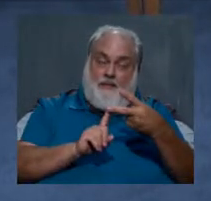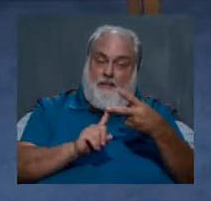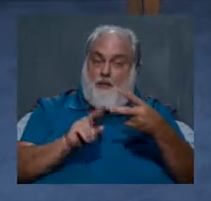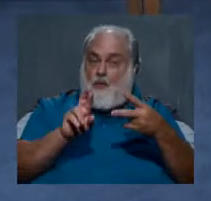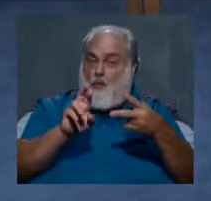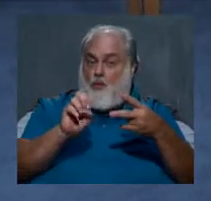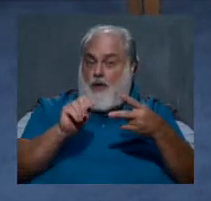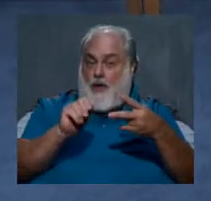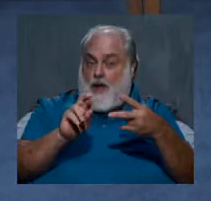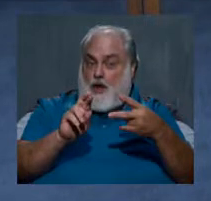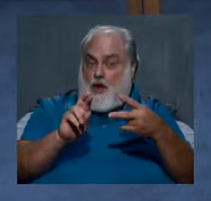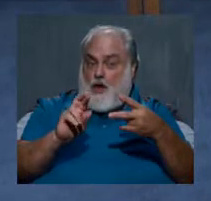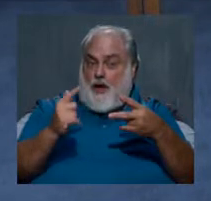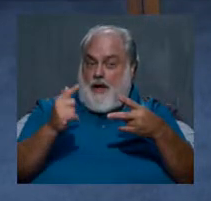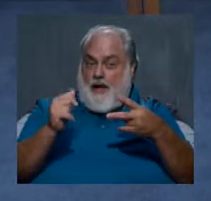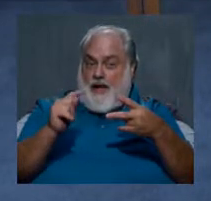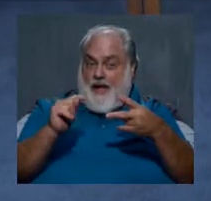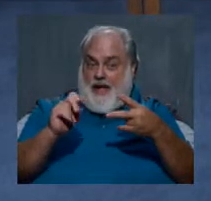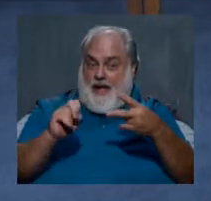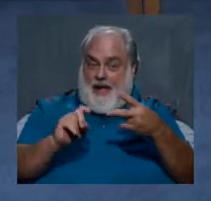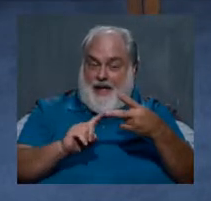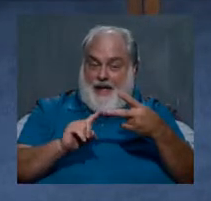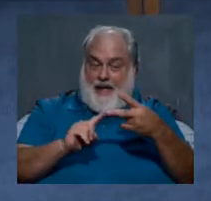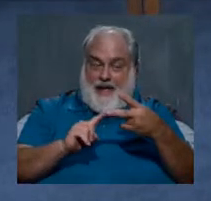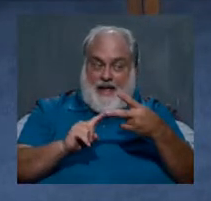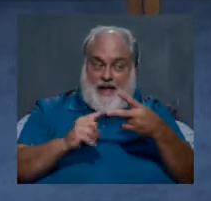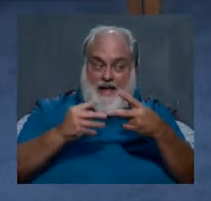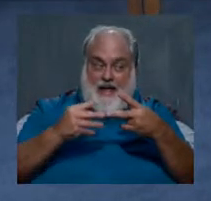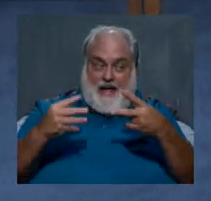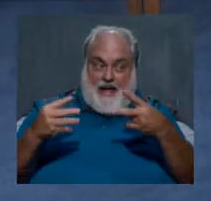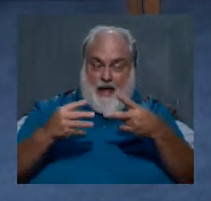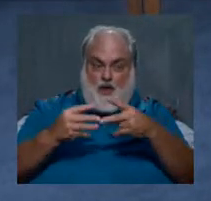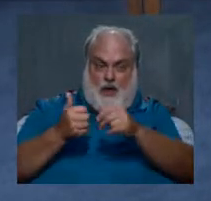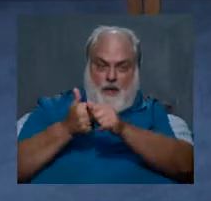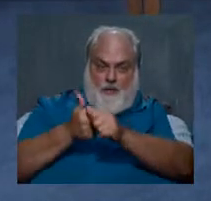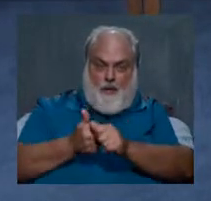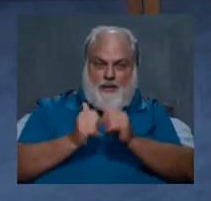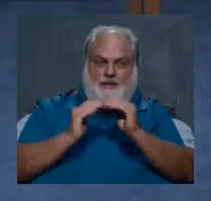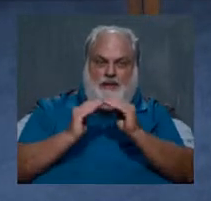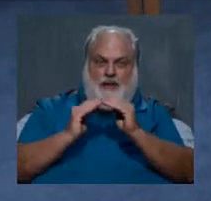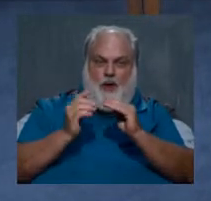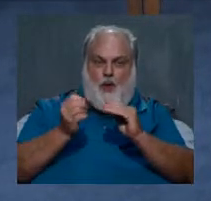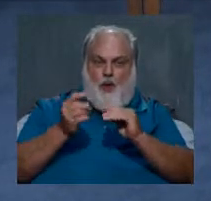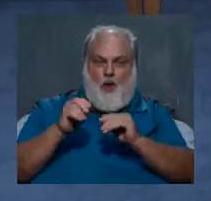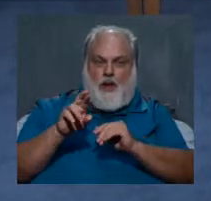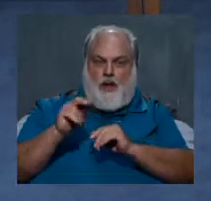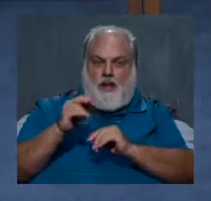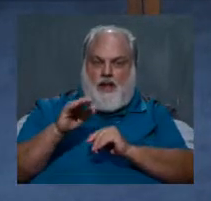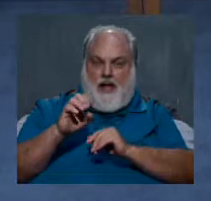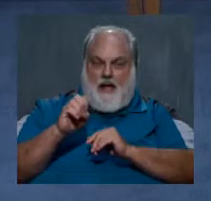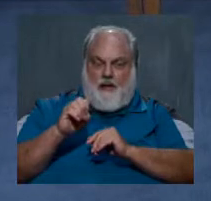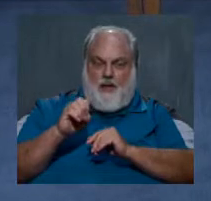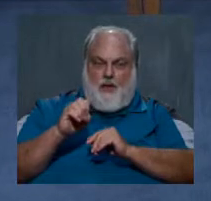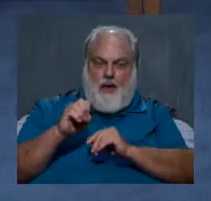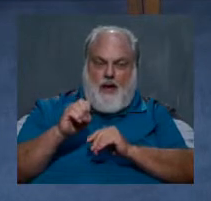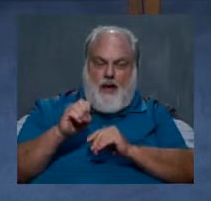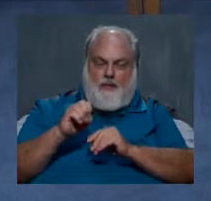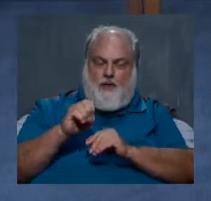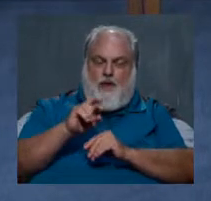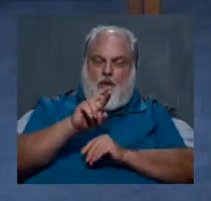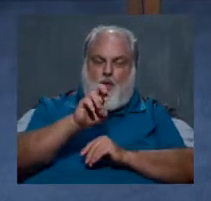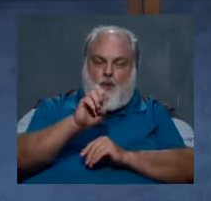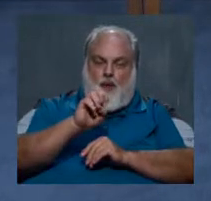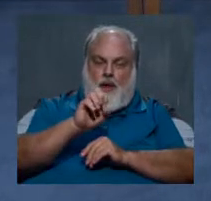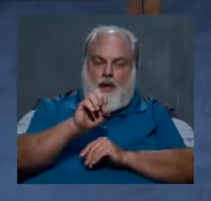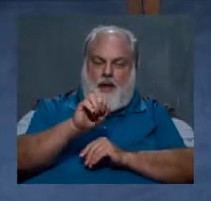gate to this project is that to comply with the city ordinances, we'll have to build a gate at the end of Brion Lane and also a